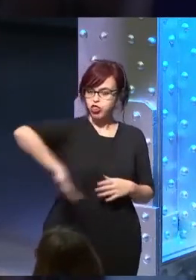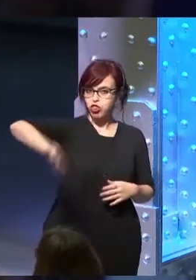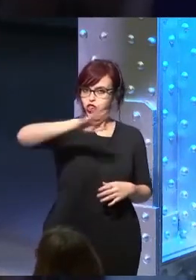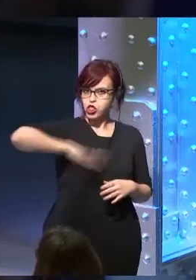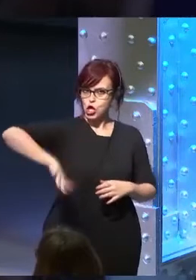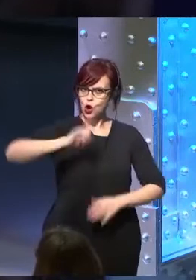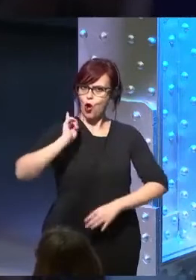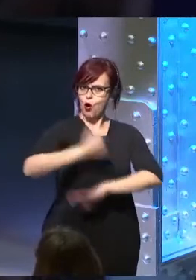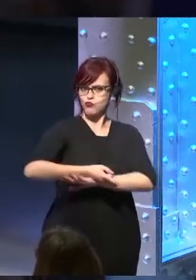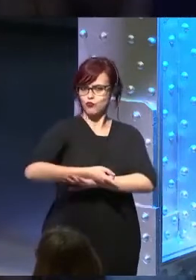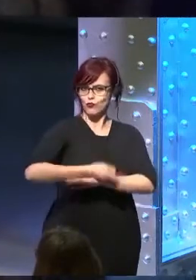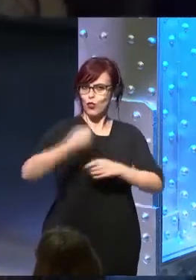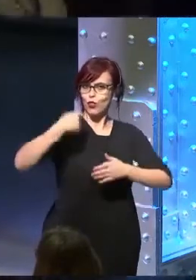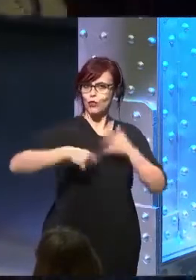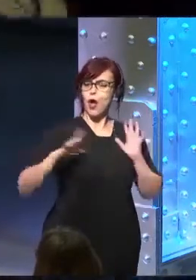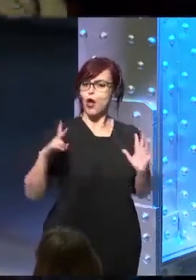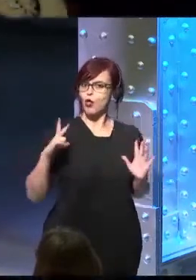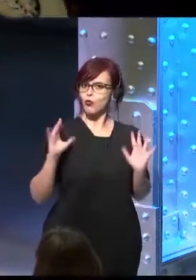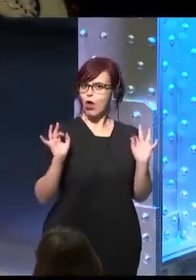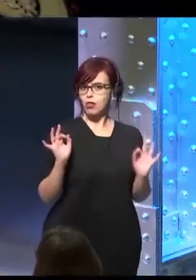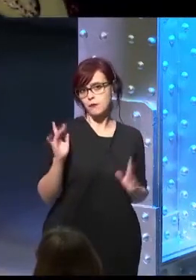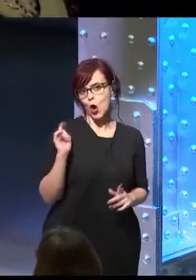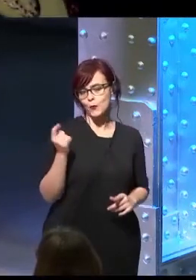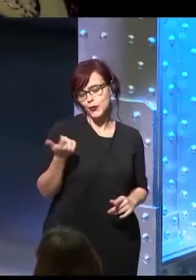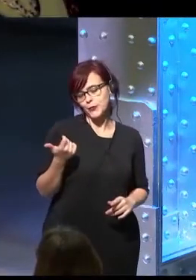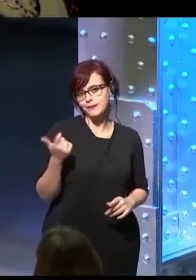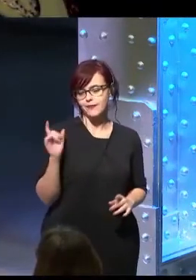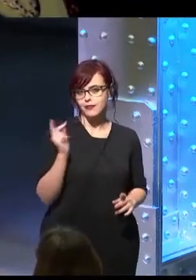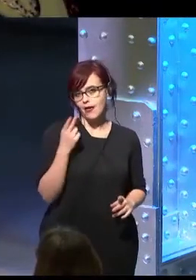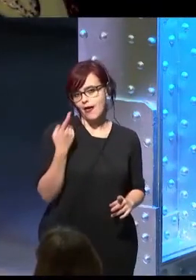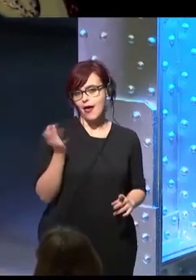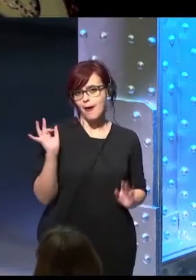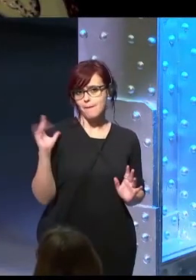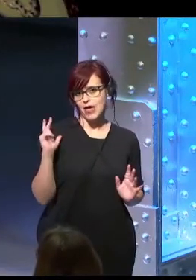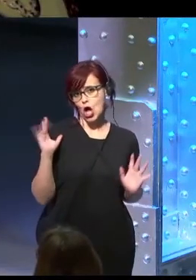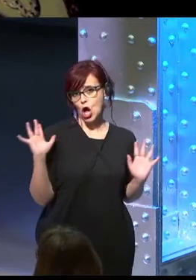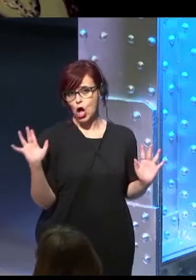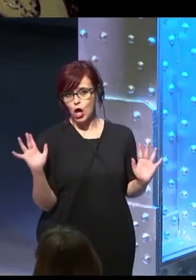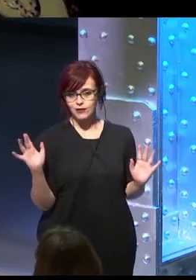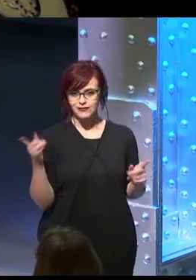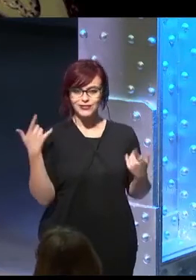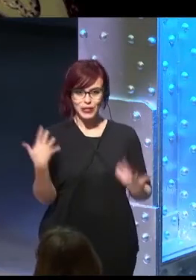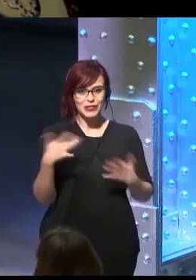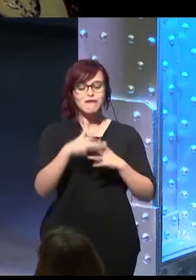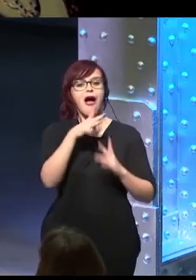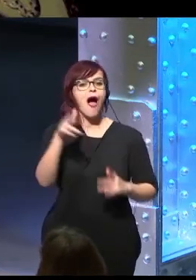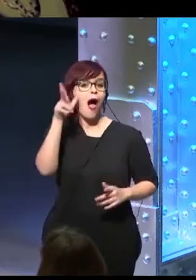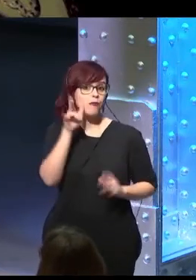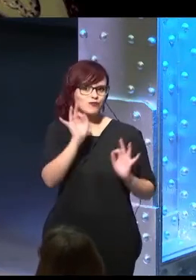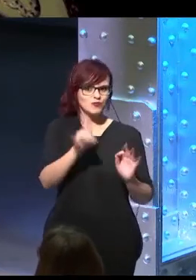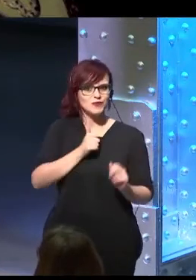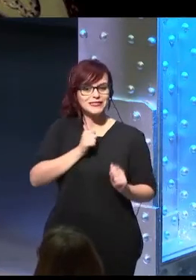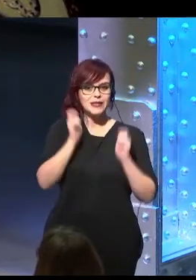part of the joke, Medusa of Maidenhead. One newspaper noticed the